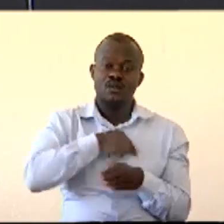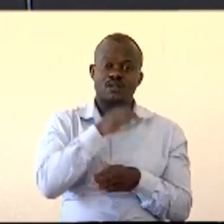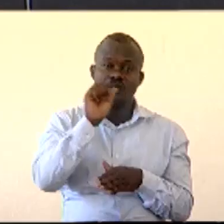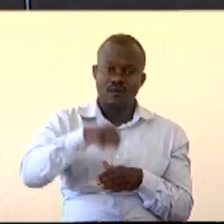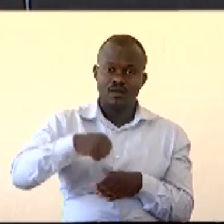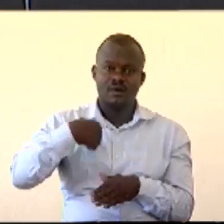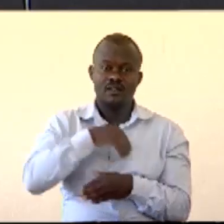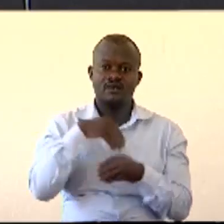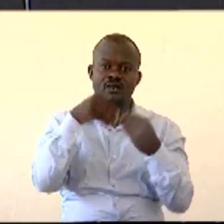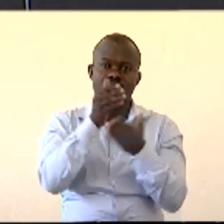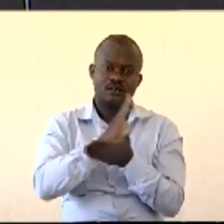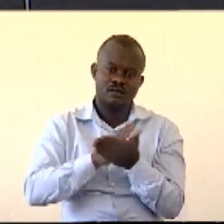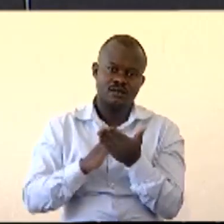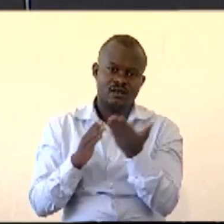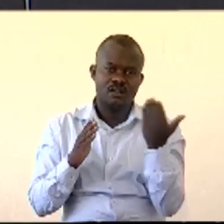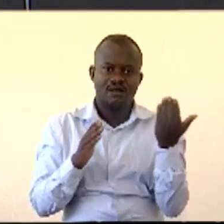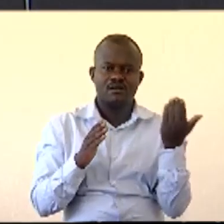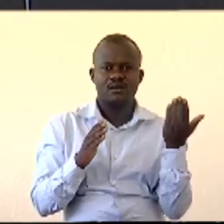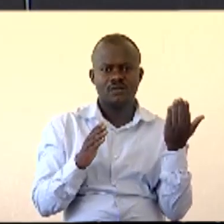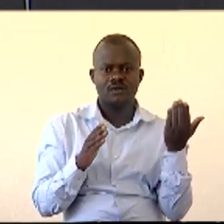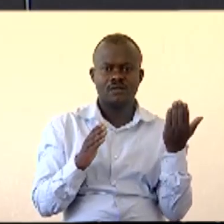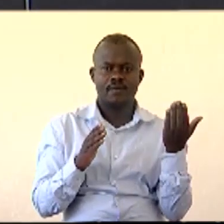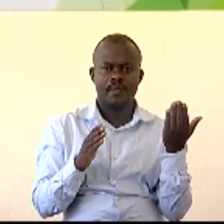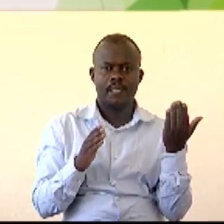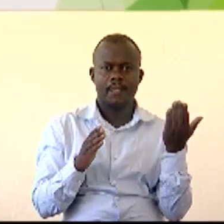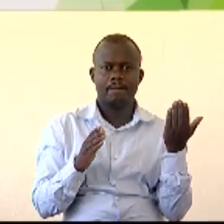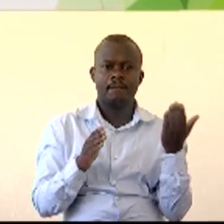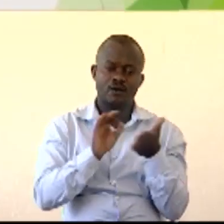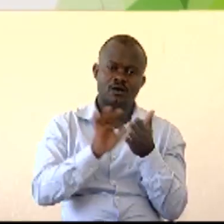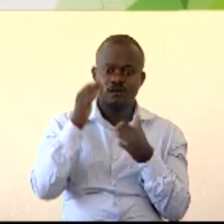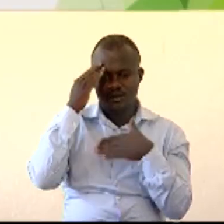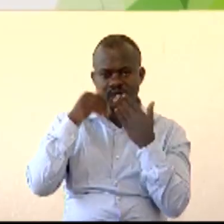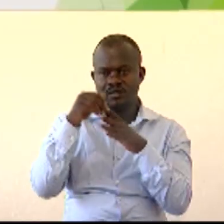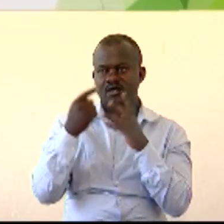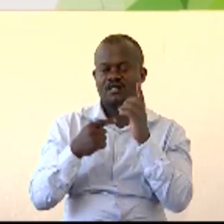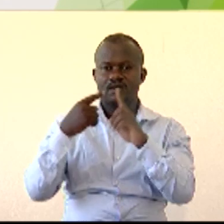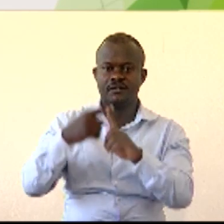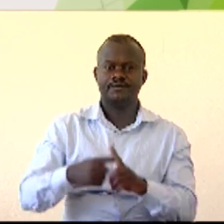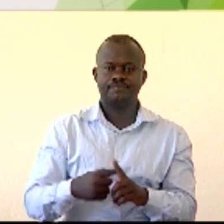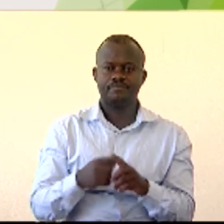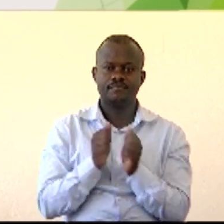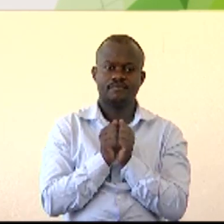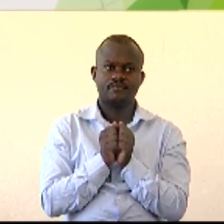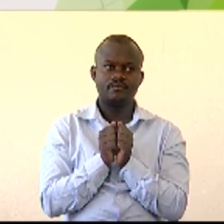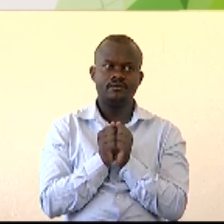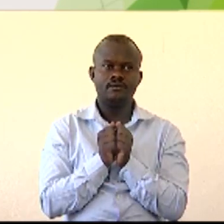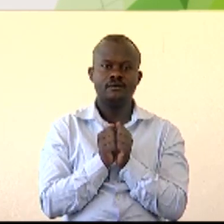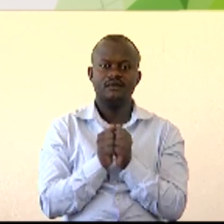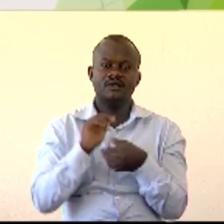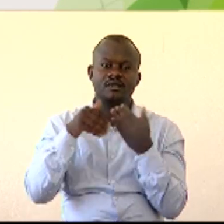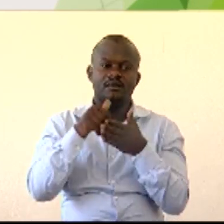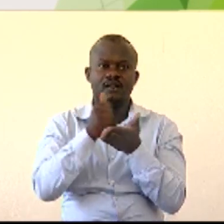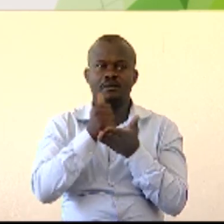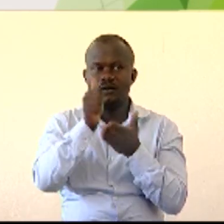be giving you some few seconds to write down because it is the addition. Let me first help you with the first